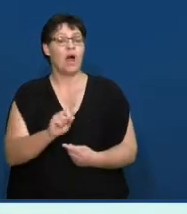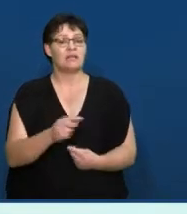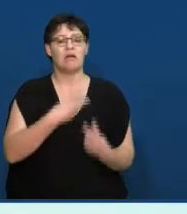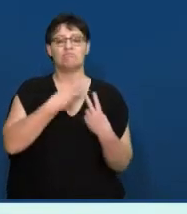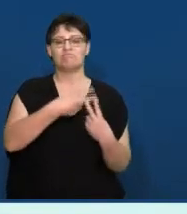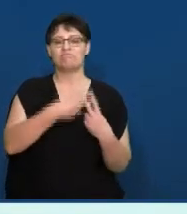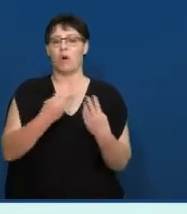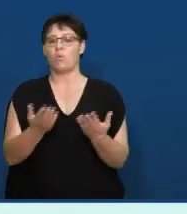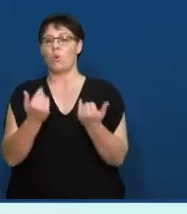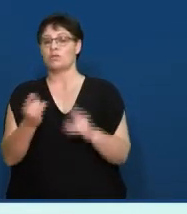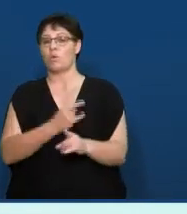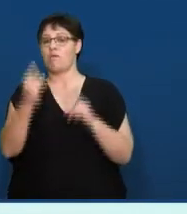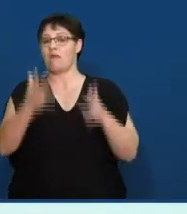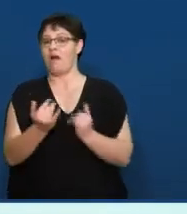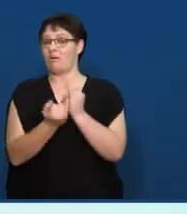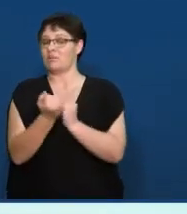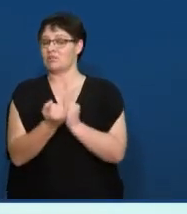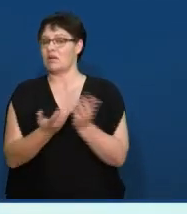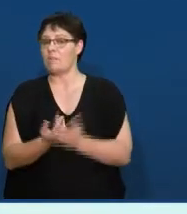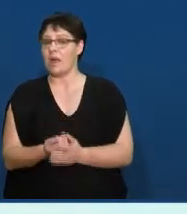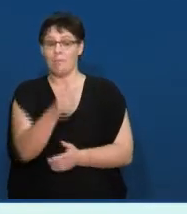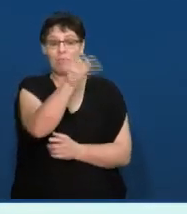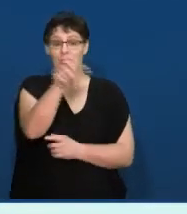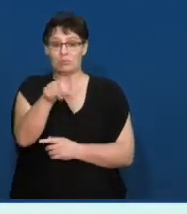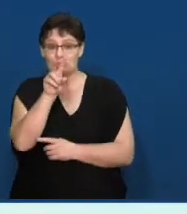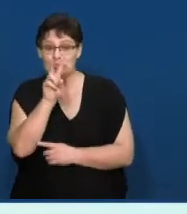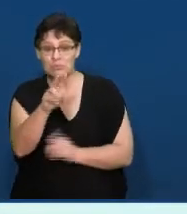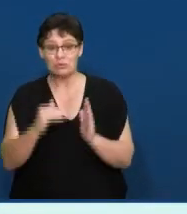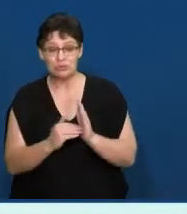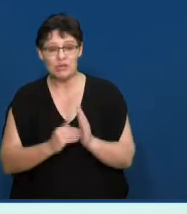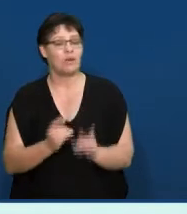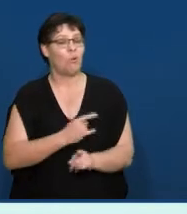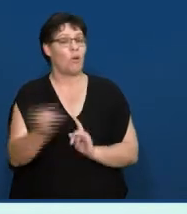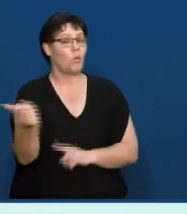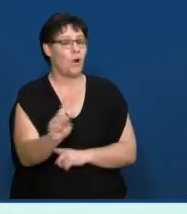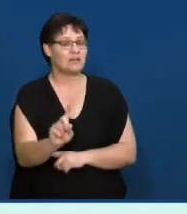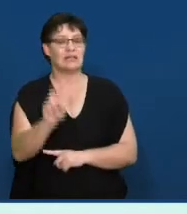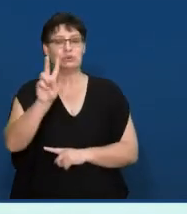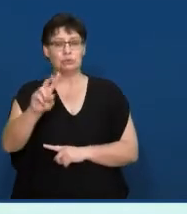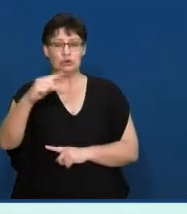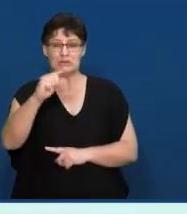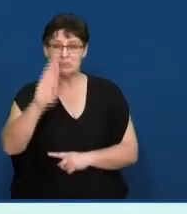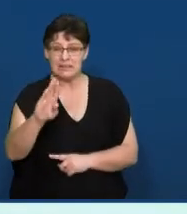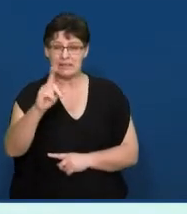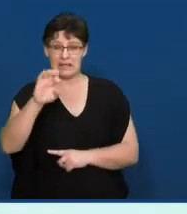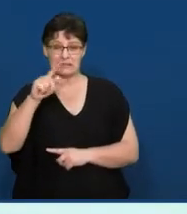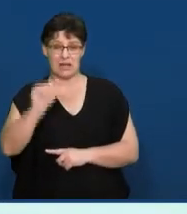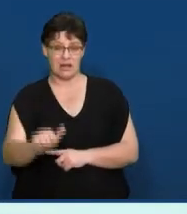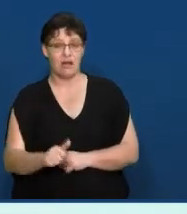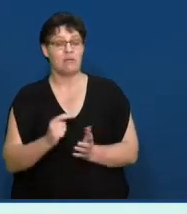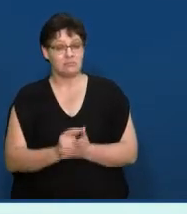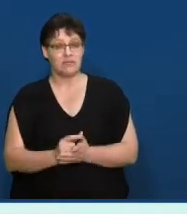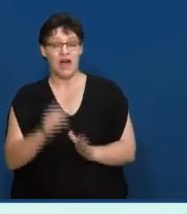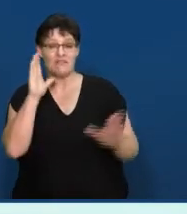hashtag WazoWinner competition, where 2 lucky matriculants stand a chance to win 2 gigs of data. Head on over